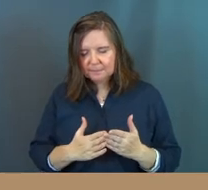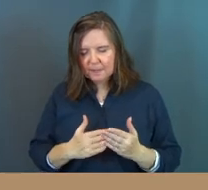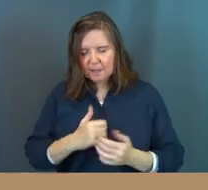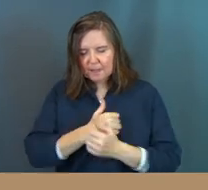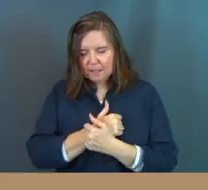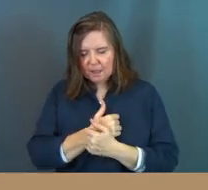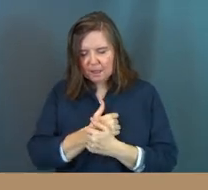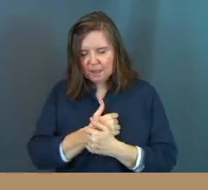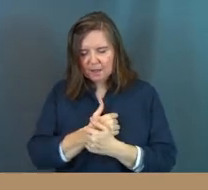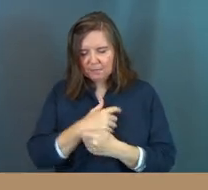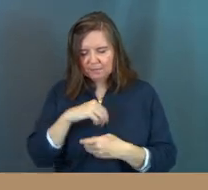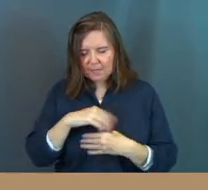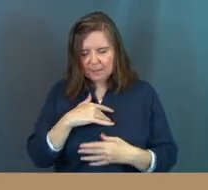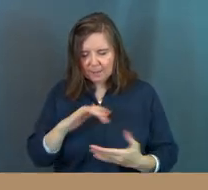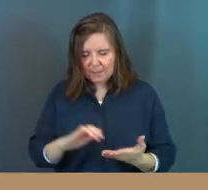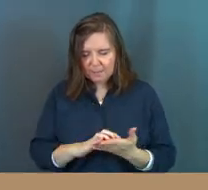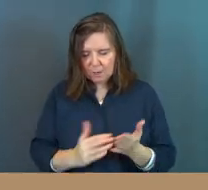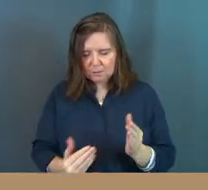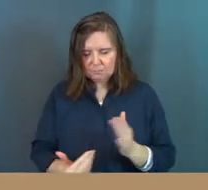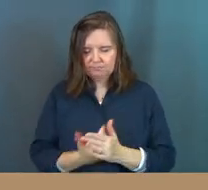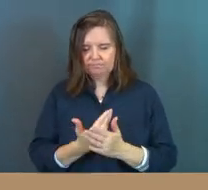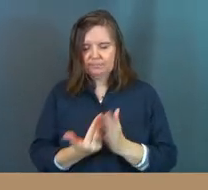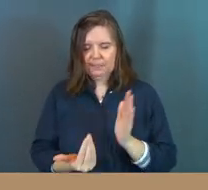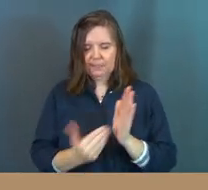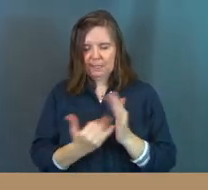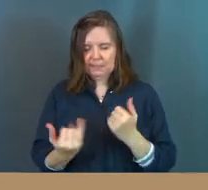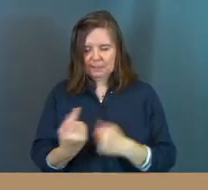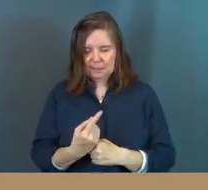I need some love resurrected in my marriage today.